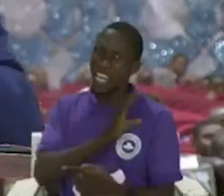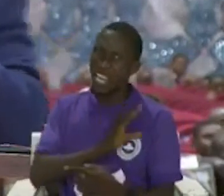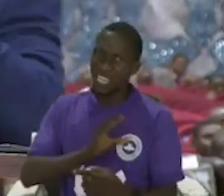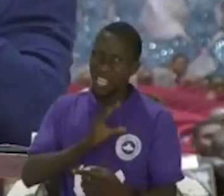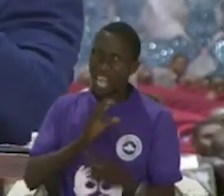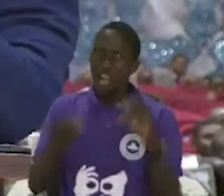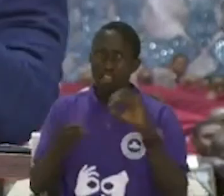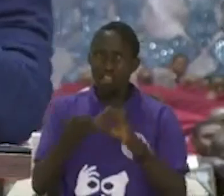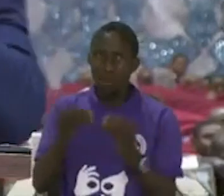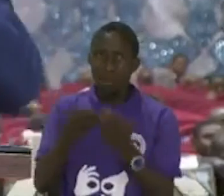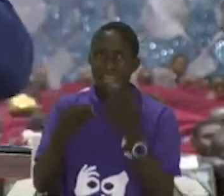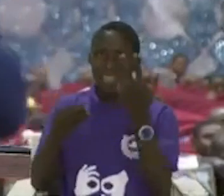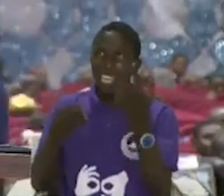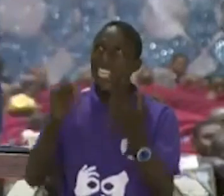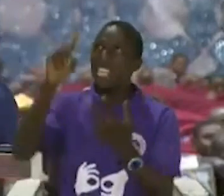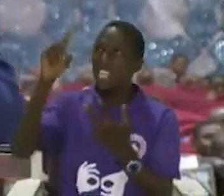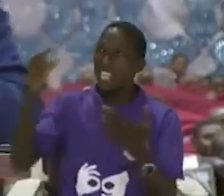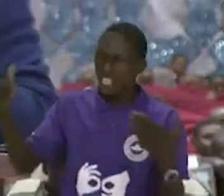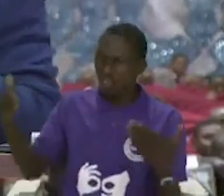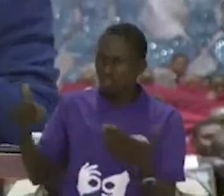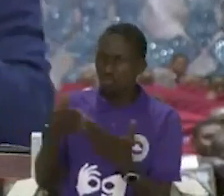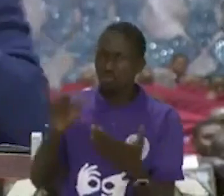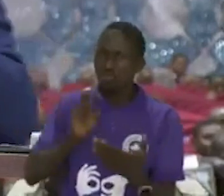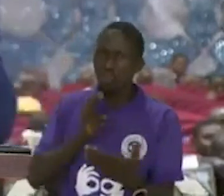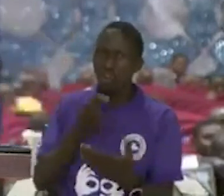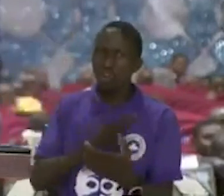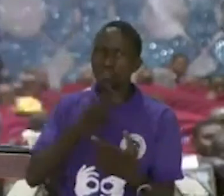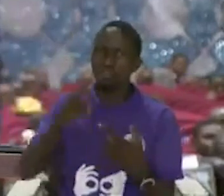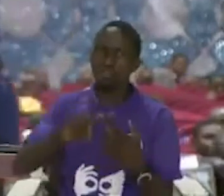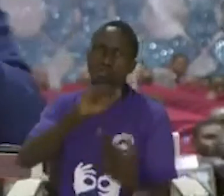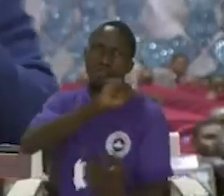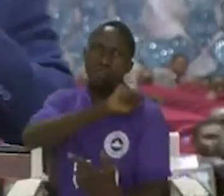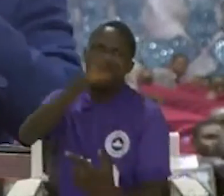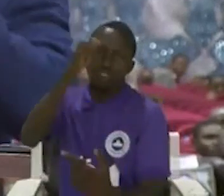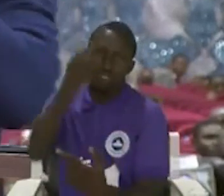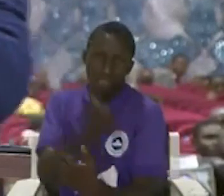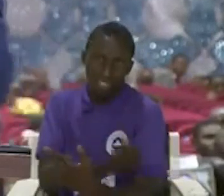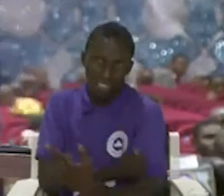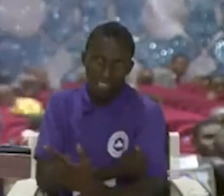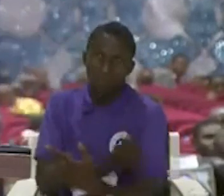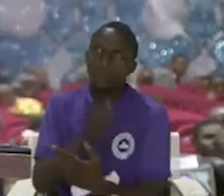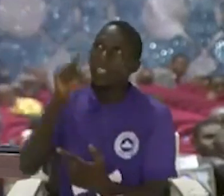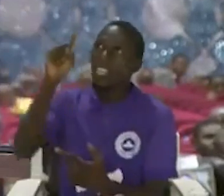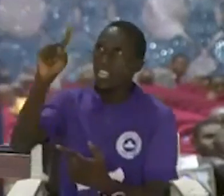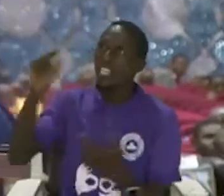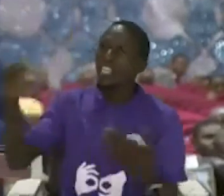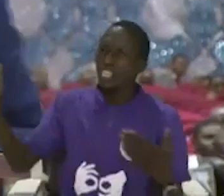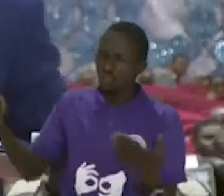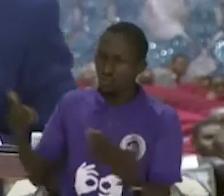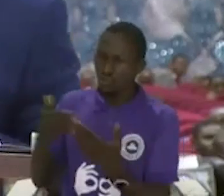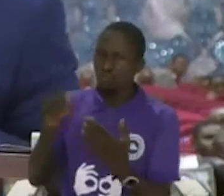Number three, he introduced us to his authority. And the one I love so much, he introduced us to life.